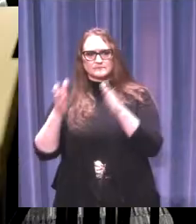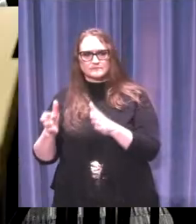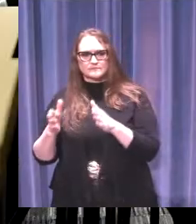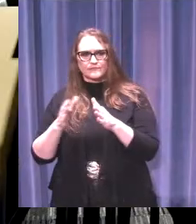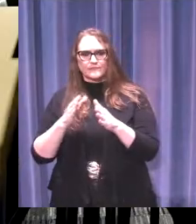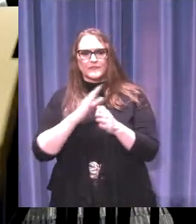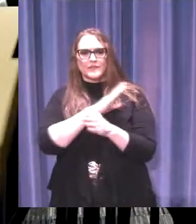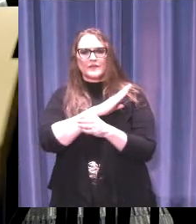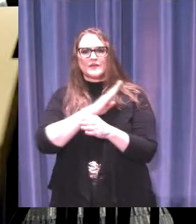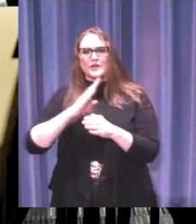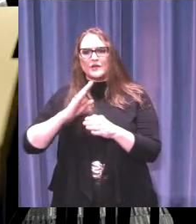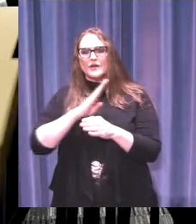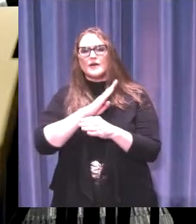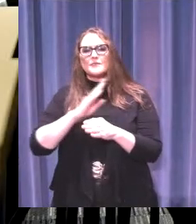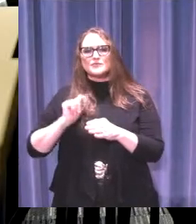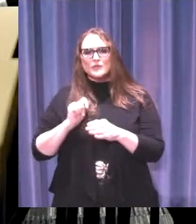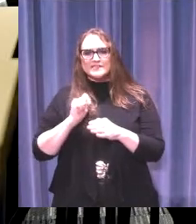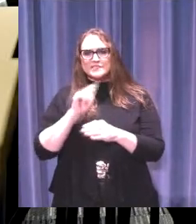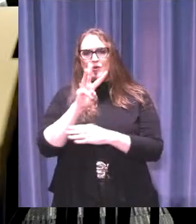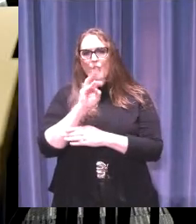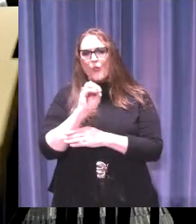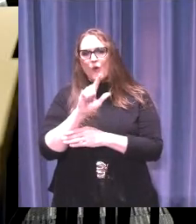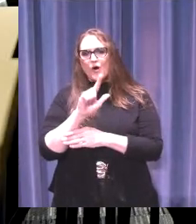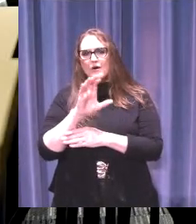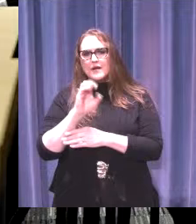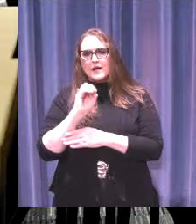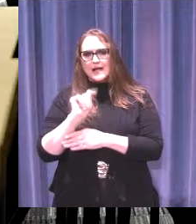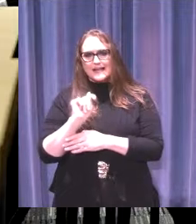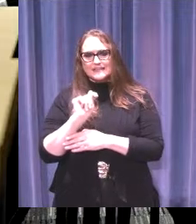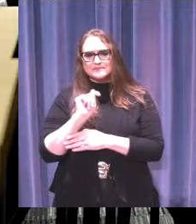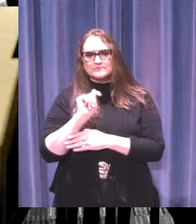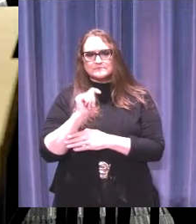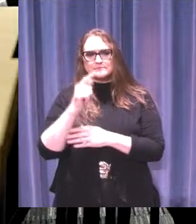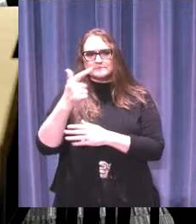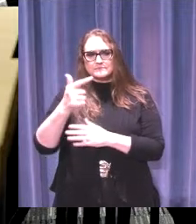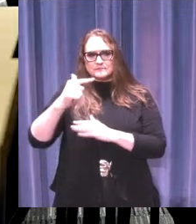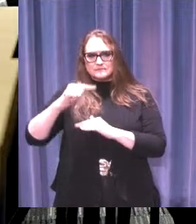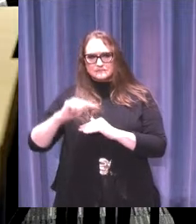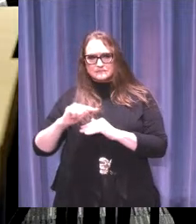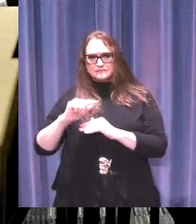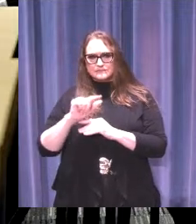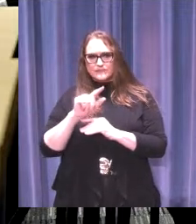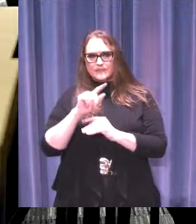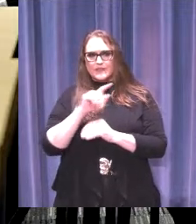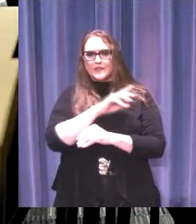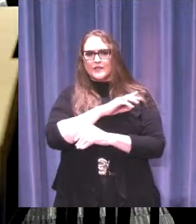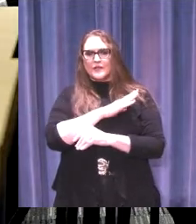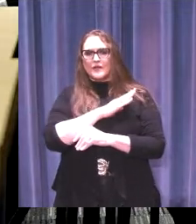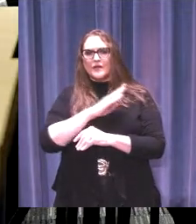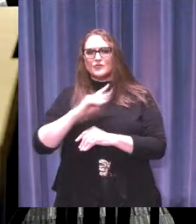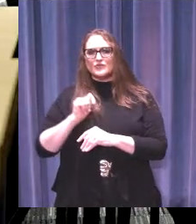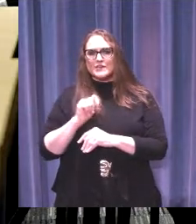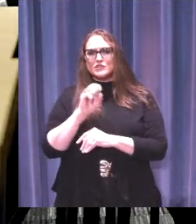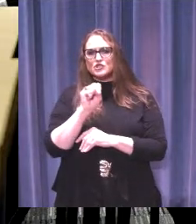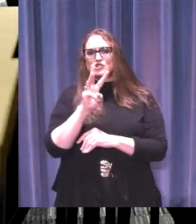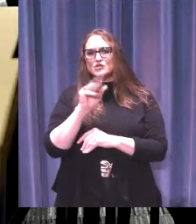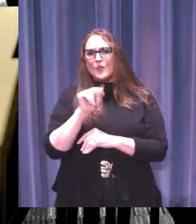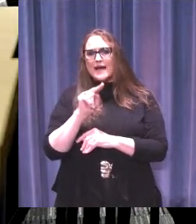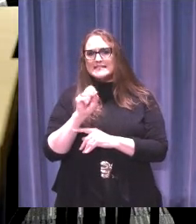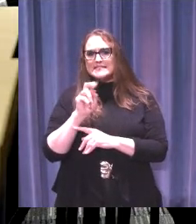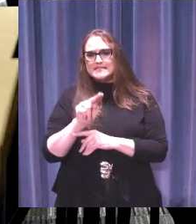Trustee Walcott. To her left is Trustee Swanson, and to his